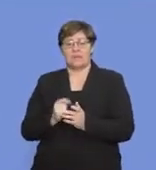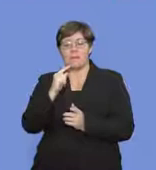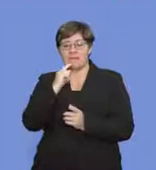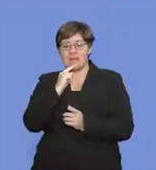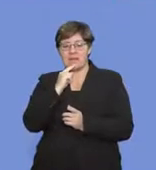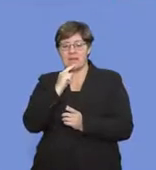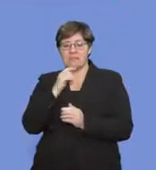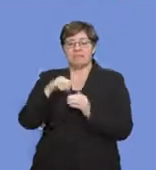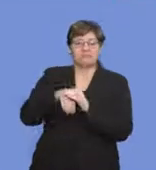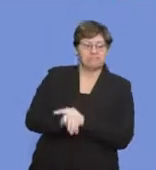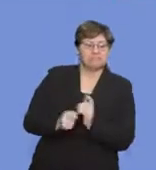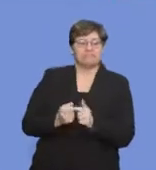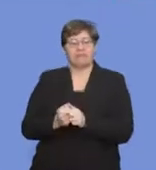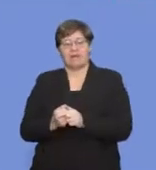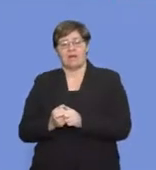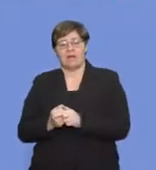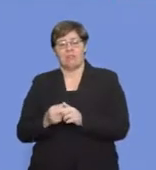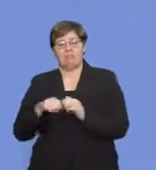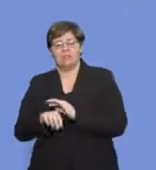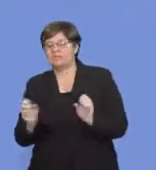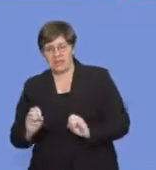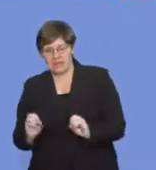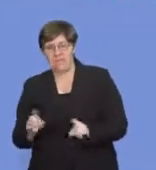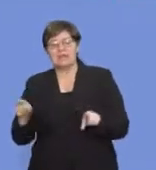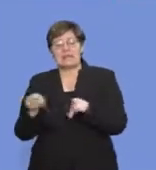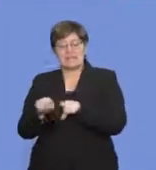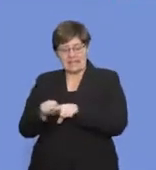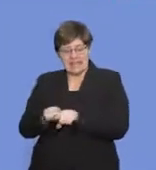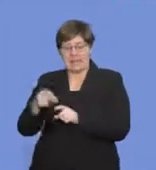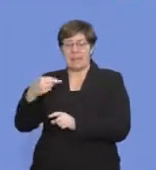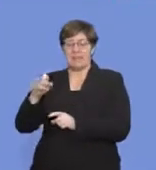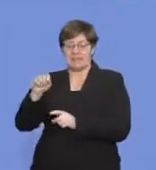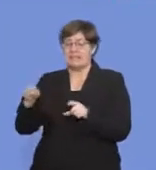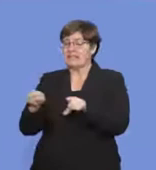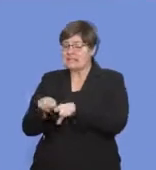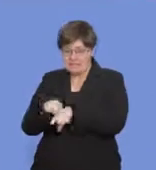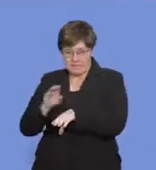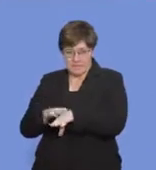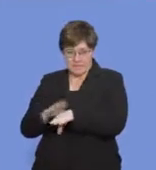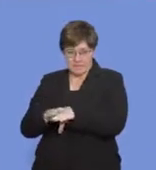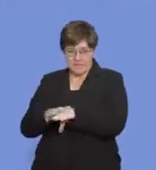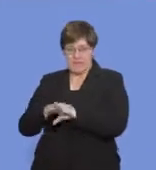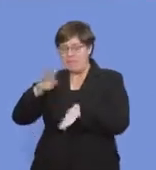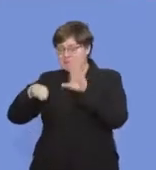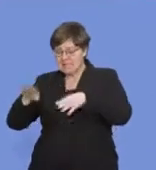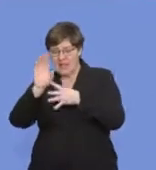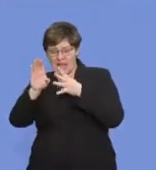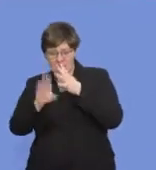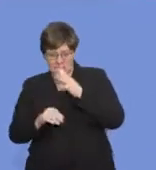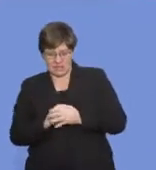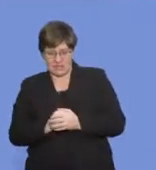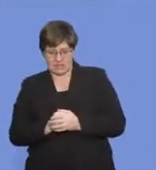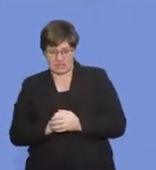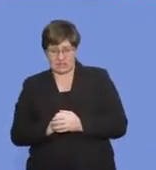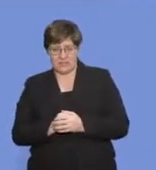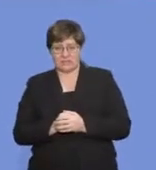interbreeding and producing fertile offspring. We just say that they are in the same habitat at the same time, they have similar characteristics, they